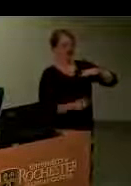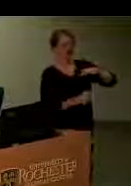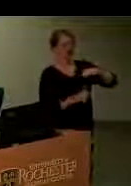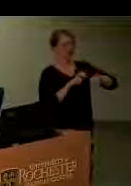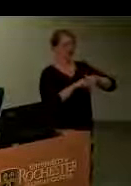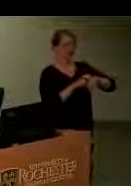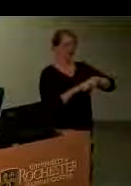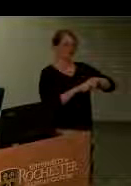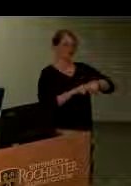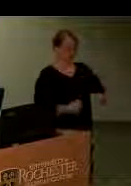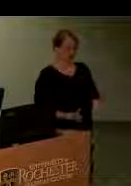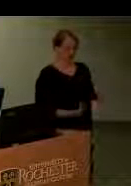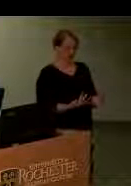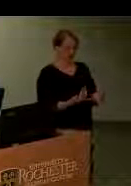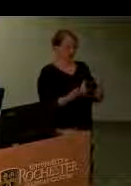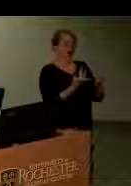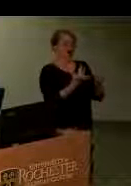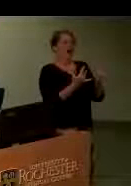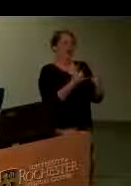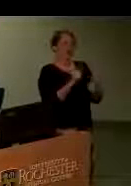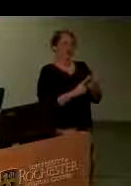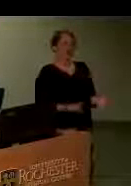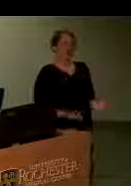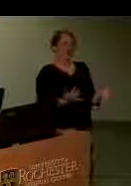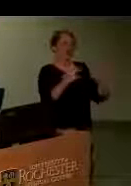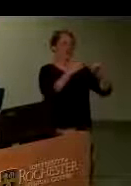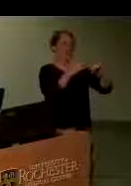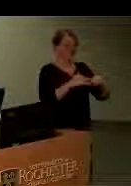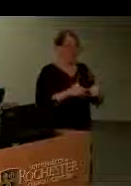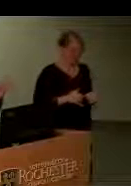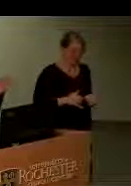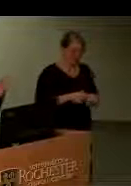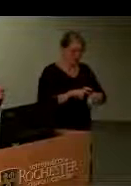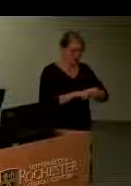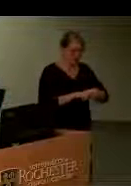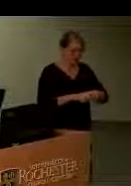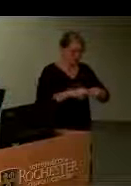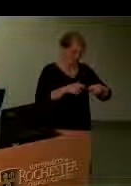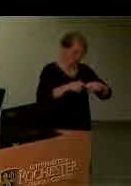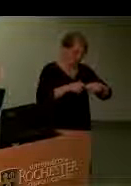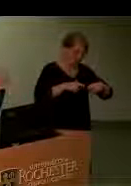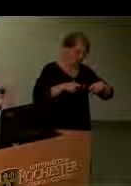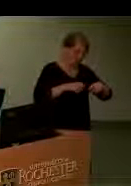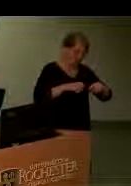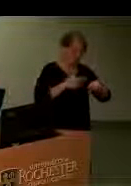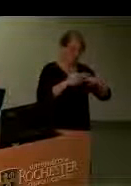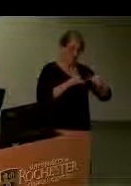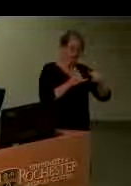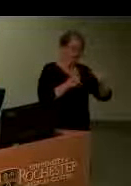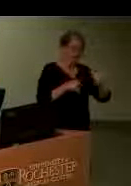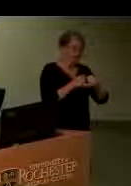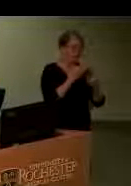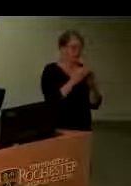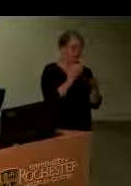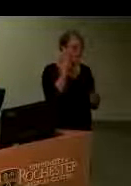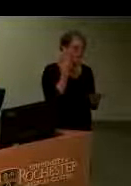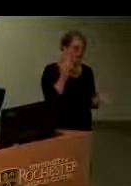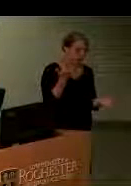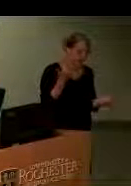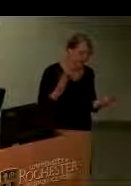seat until it started flaming, was shorting because of some reason that I still to this day don't